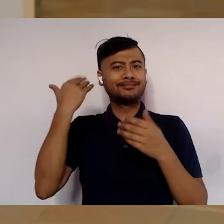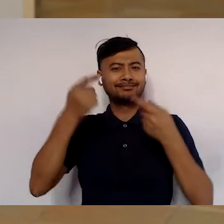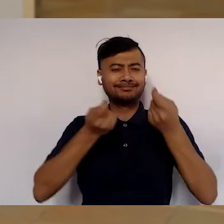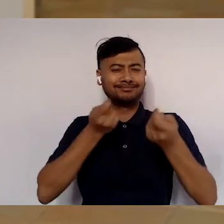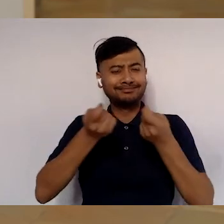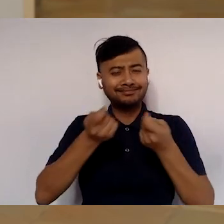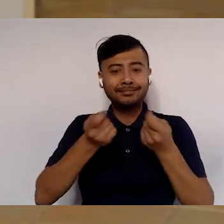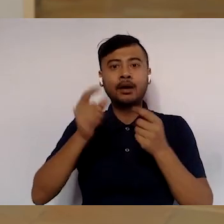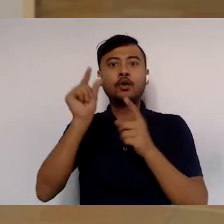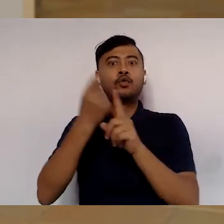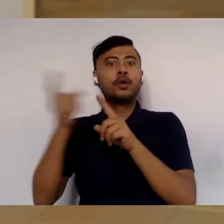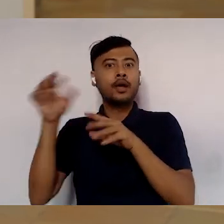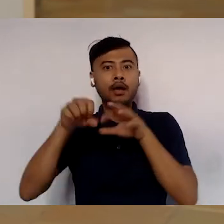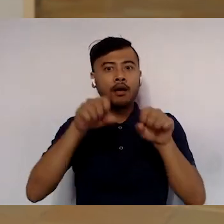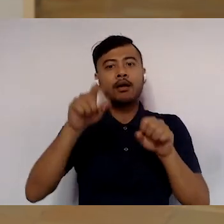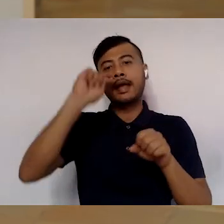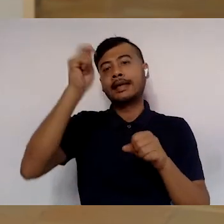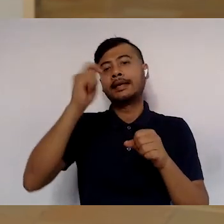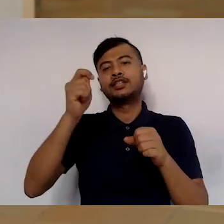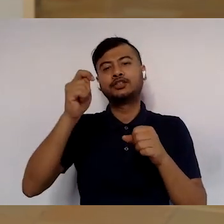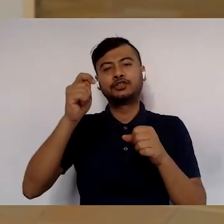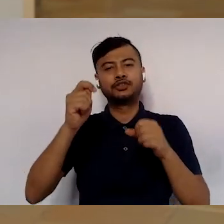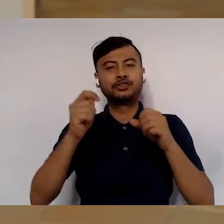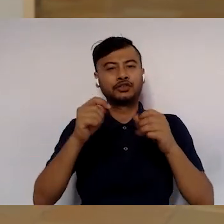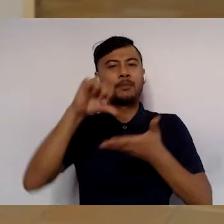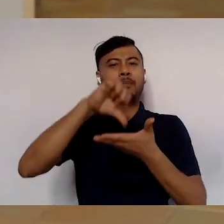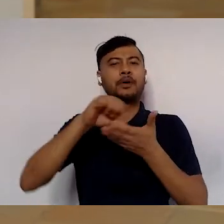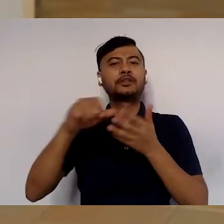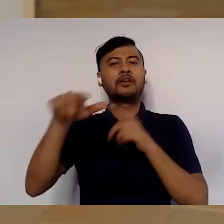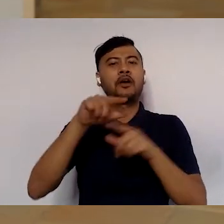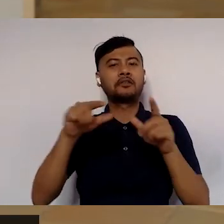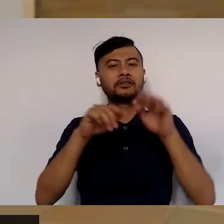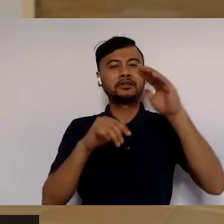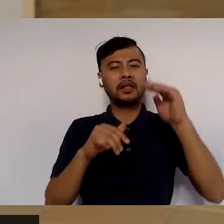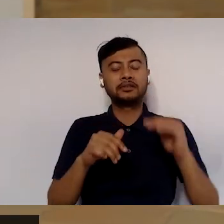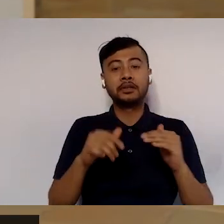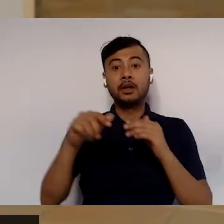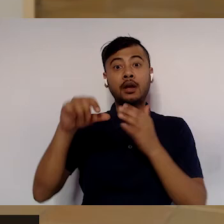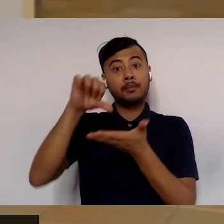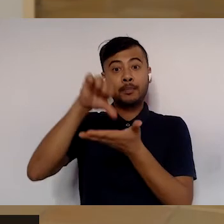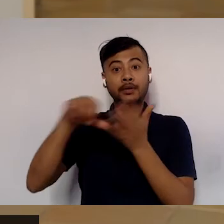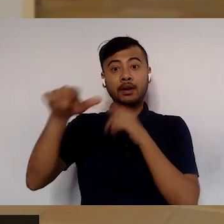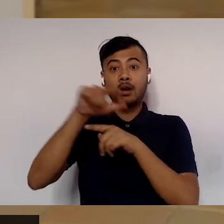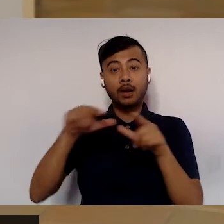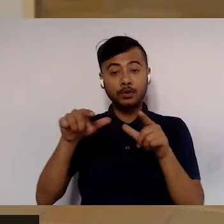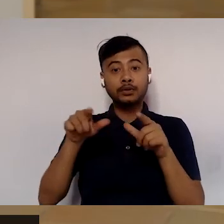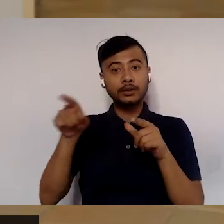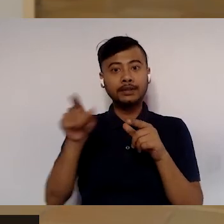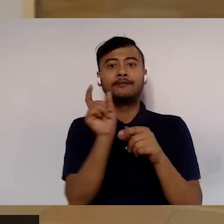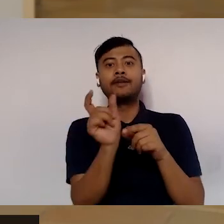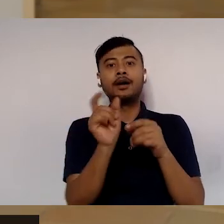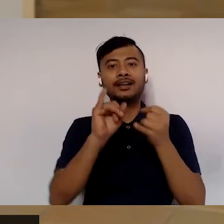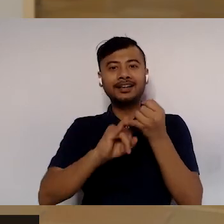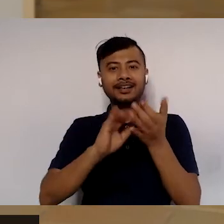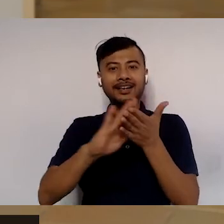until the British replaced it with English. In Persian literary usage, the word shir can apply equally to